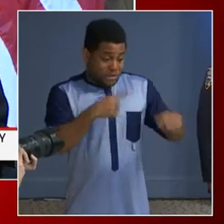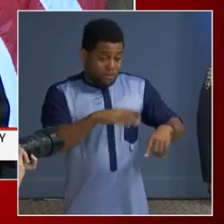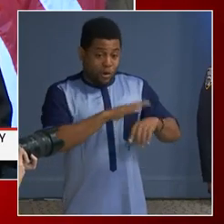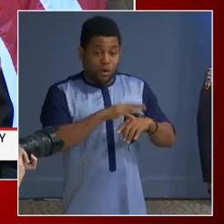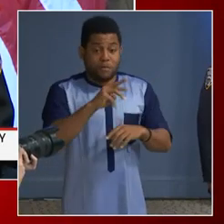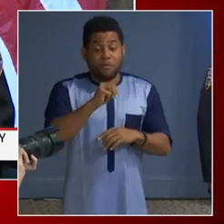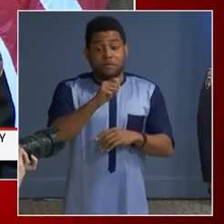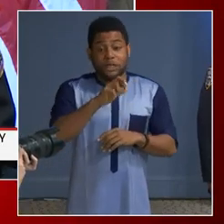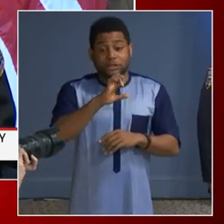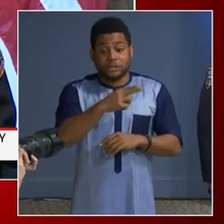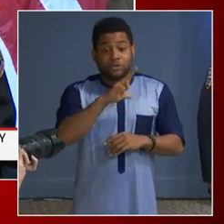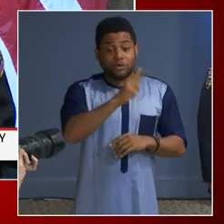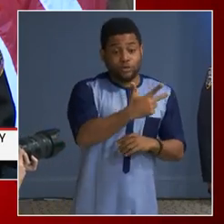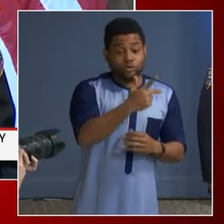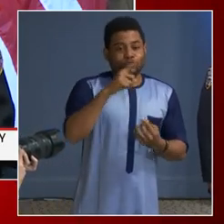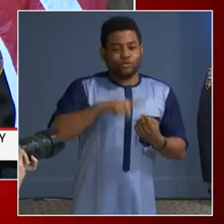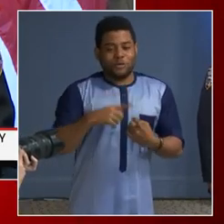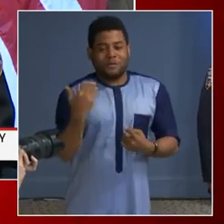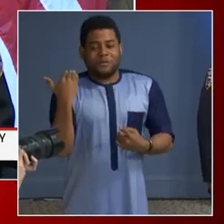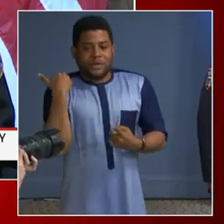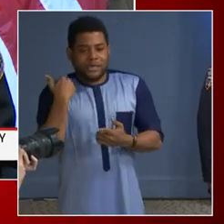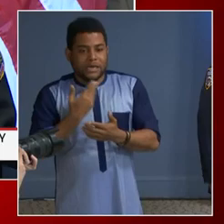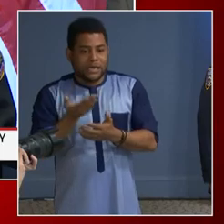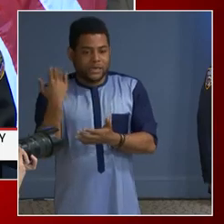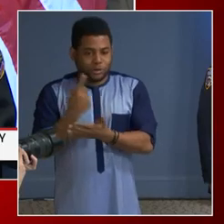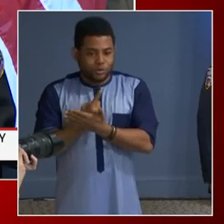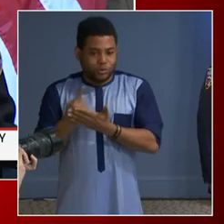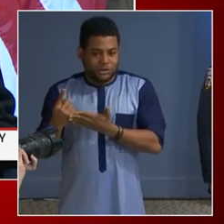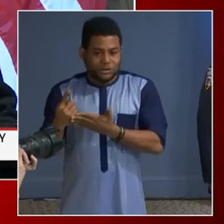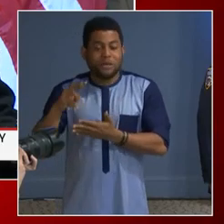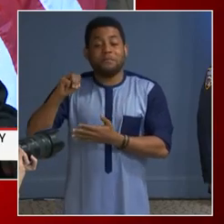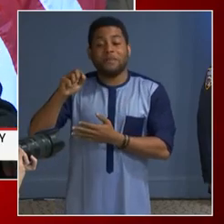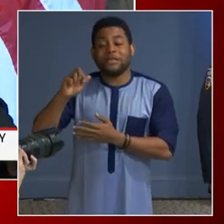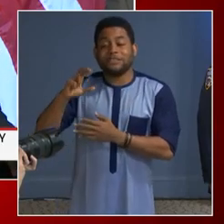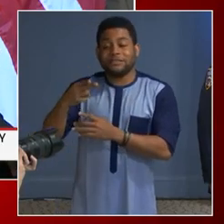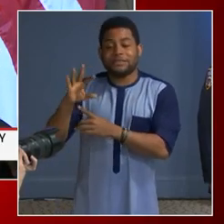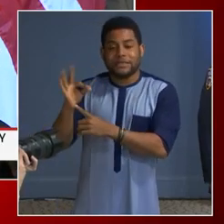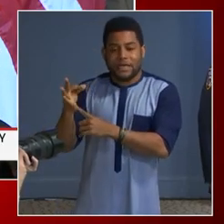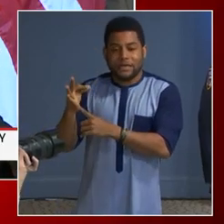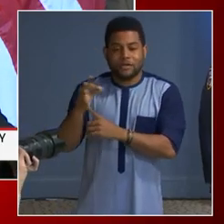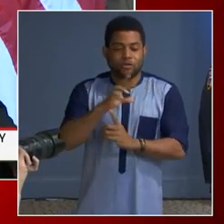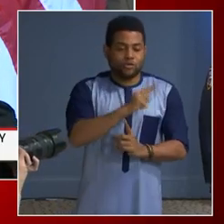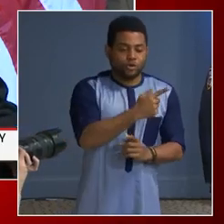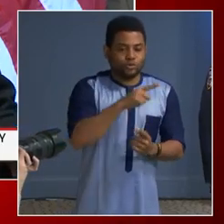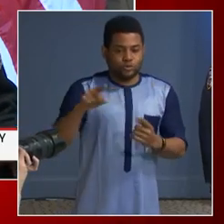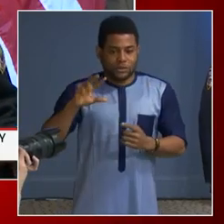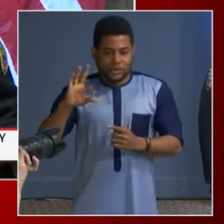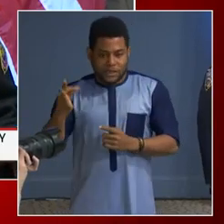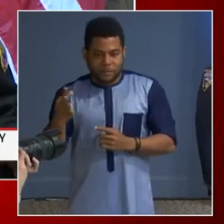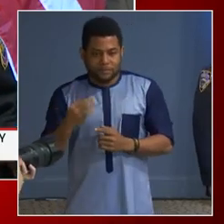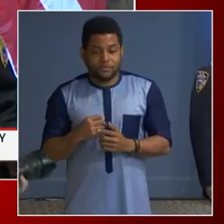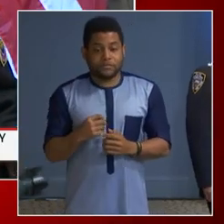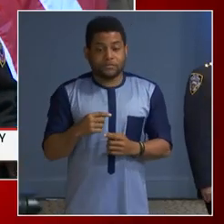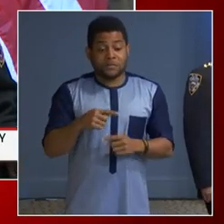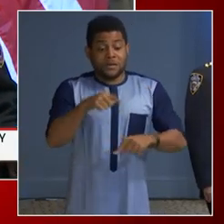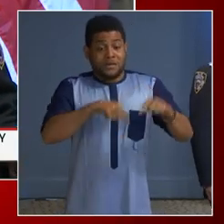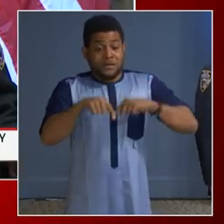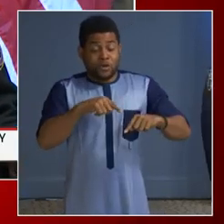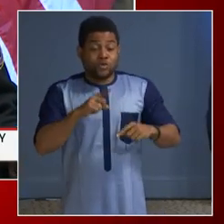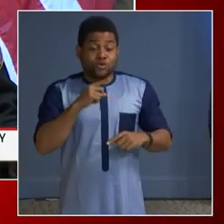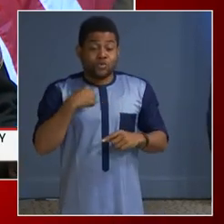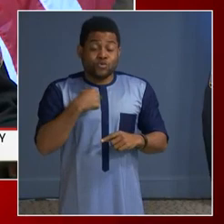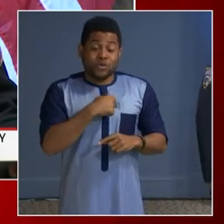way through to March 9th. What we know is we have a depraved person that is